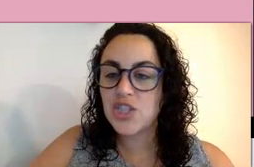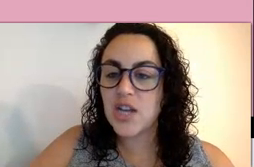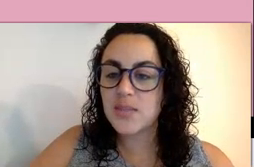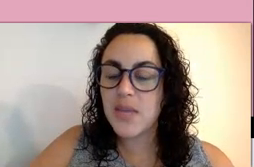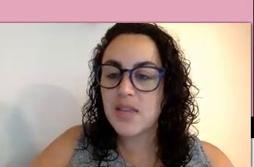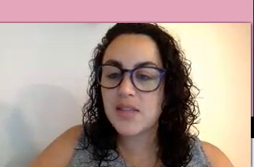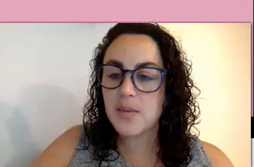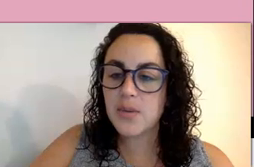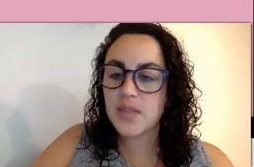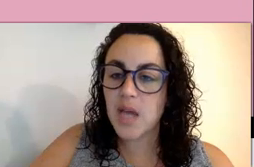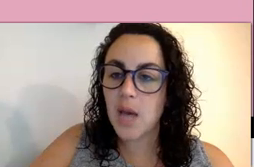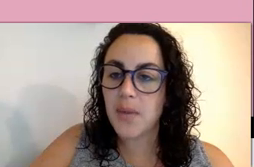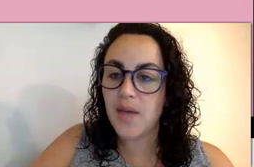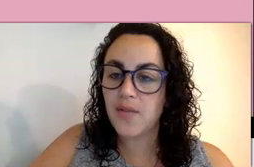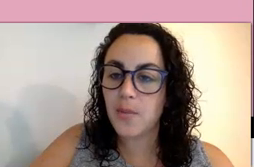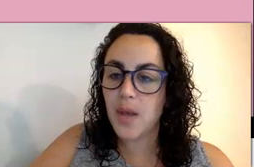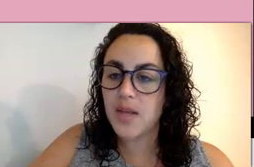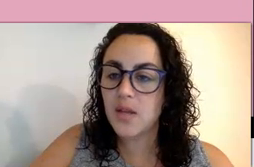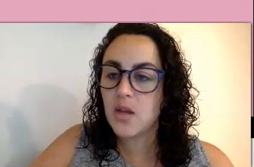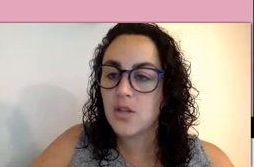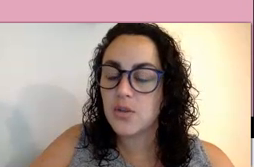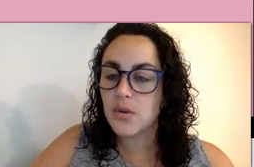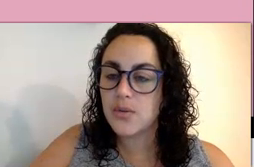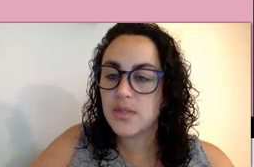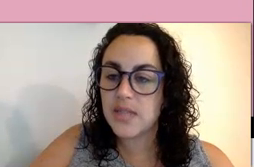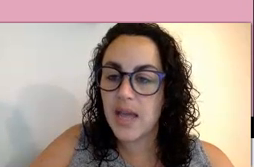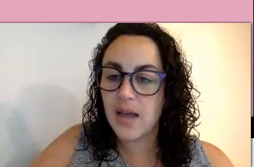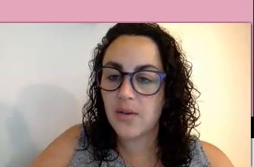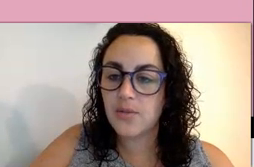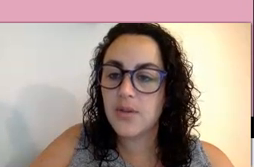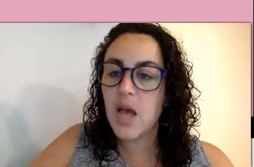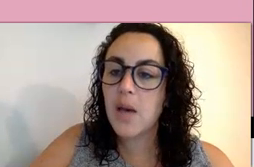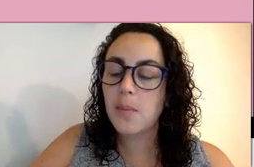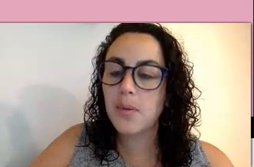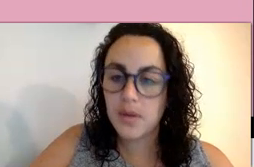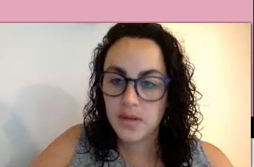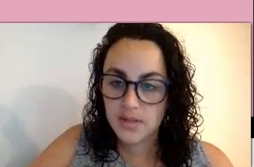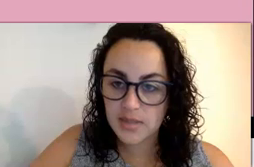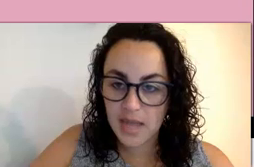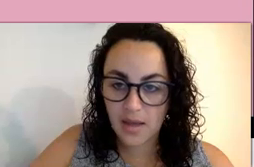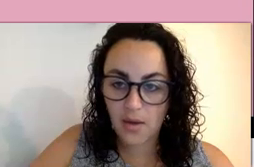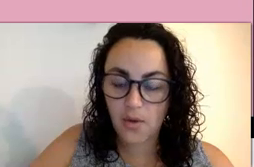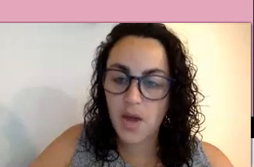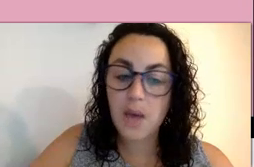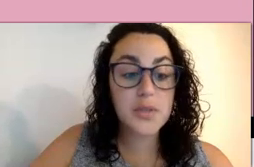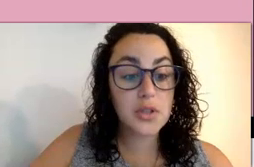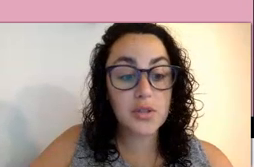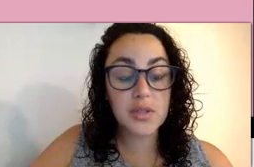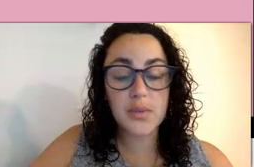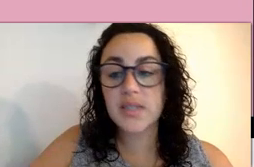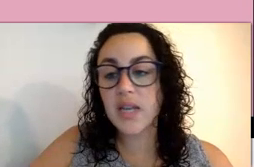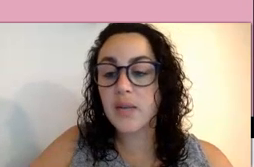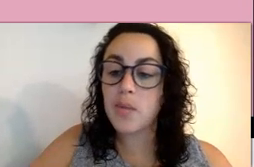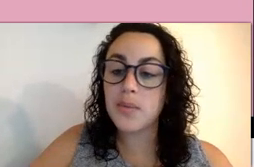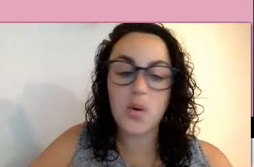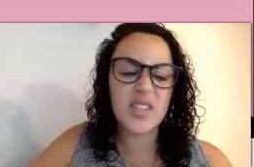She's just making the W with the top half of her body. So it goes down, up, down, up. So you could do